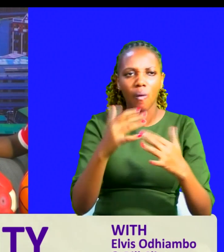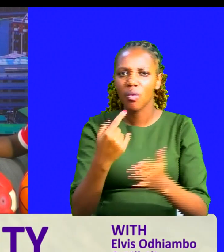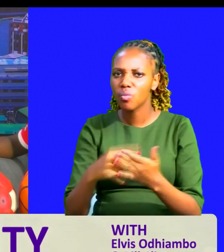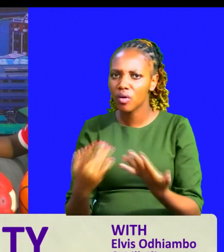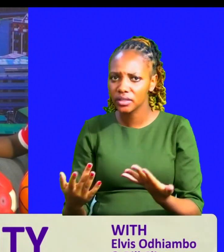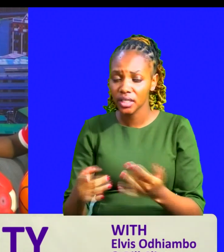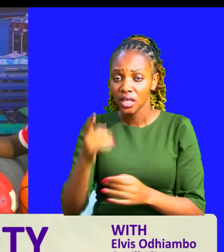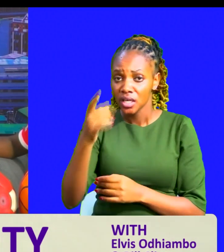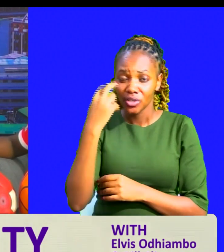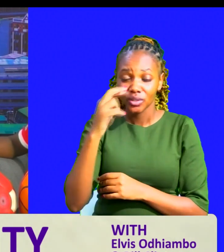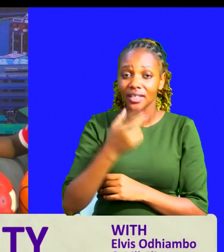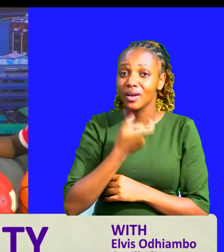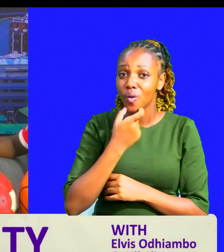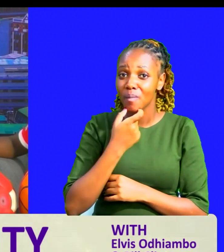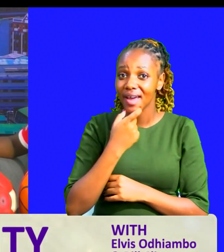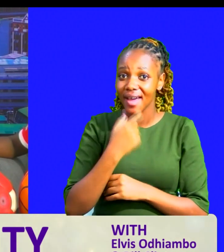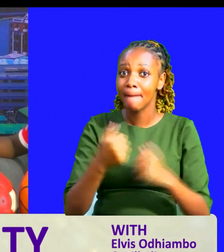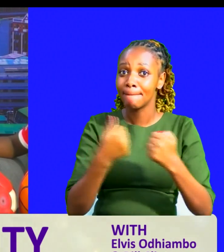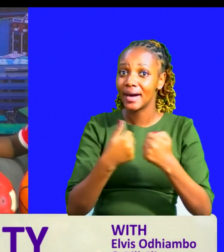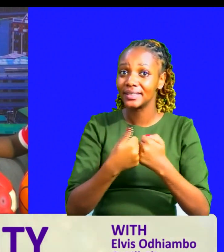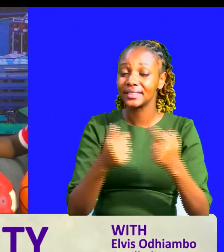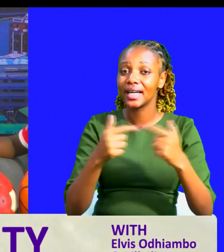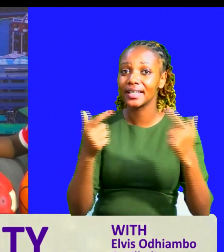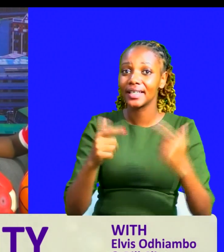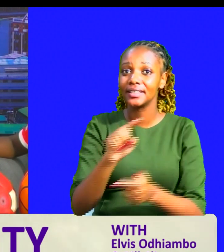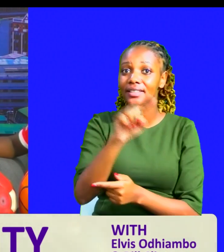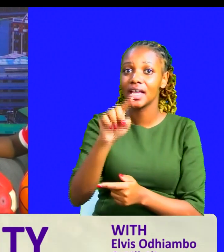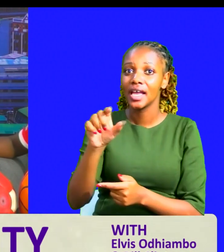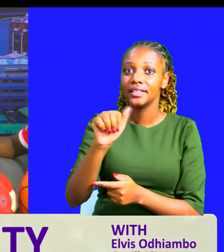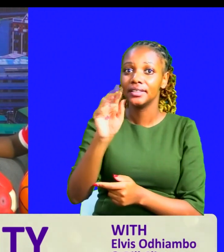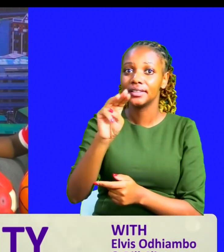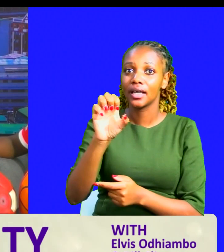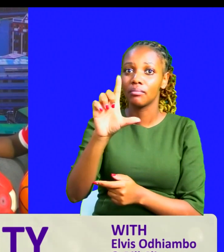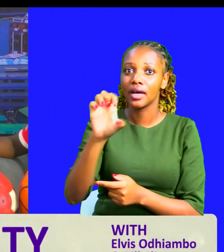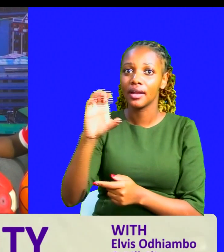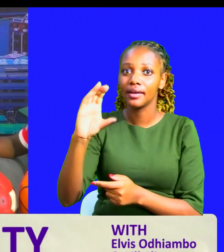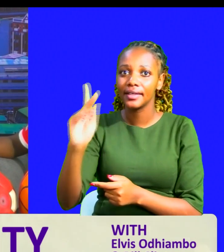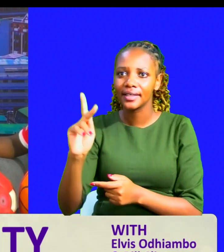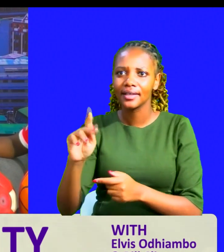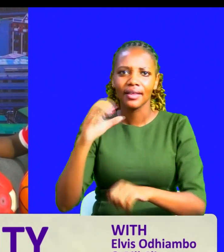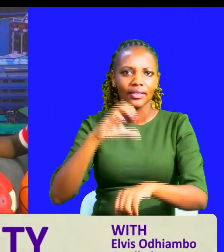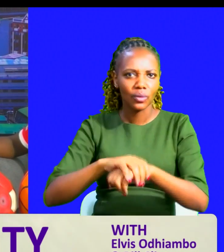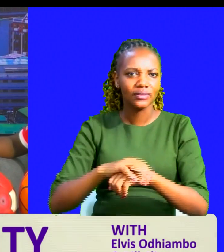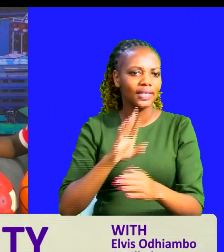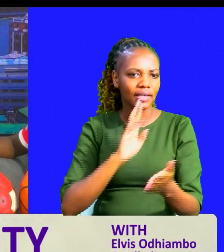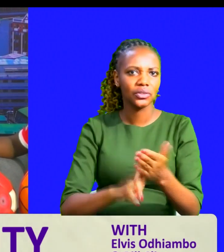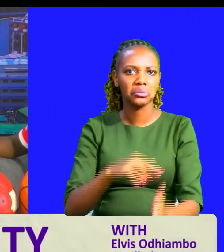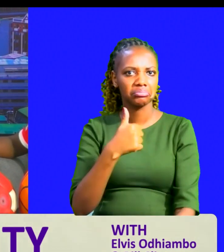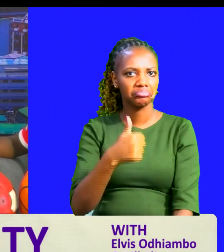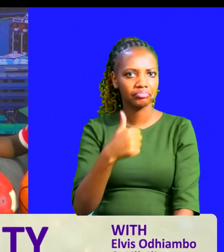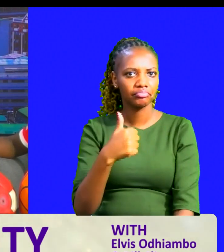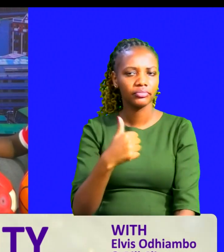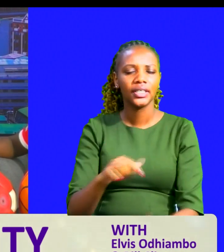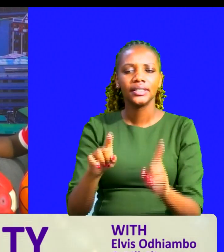when you saw how Gor Mahia previously played against the likes of Zamalek FC, they were getting good results, and this for